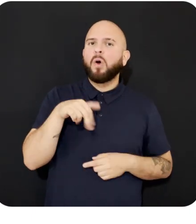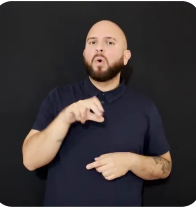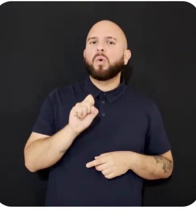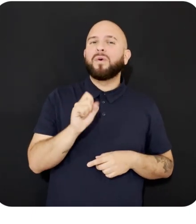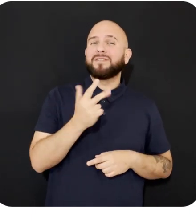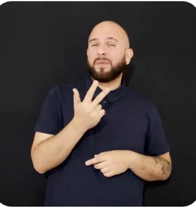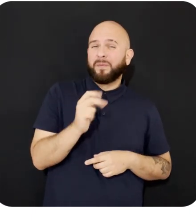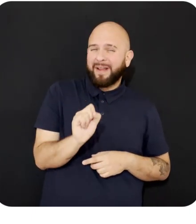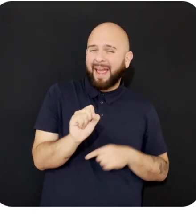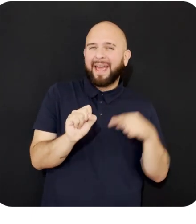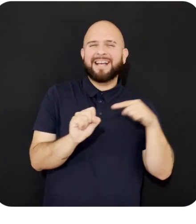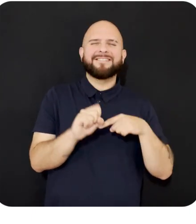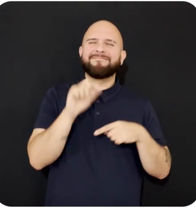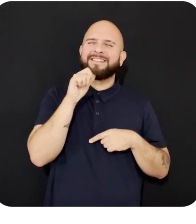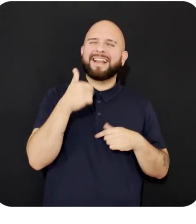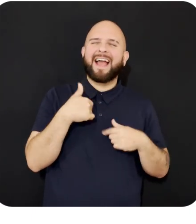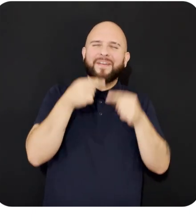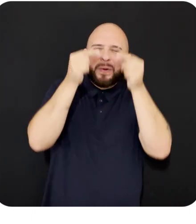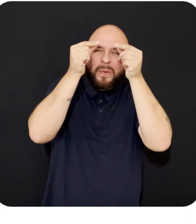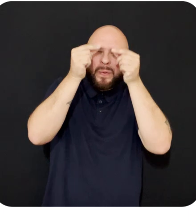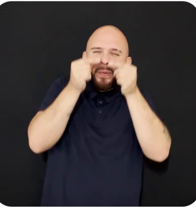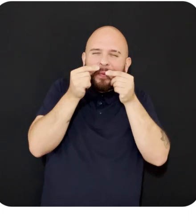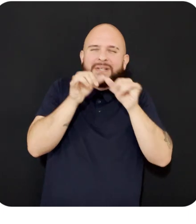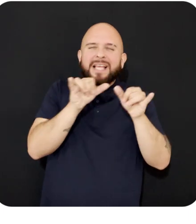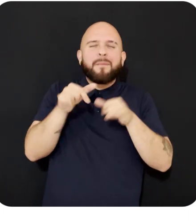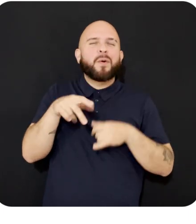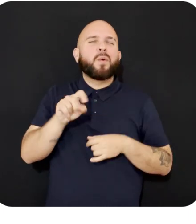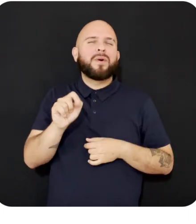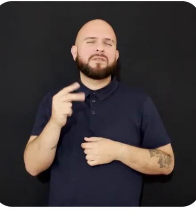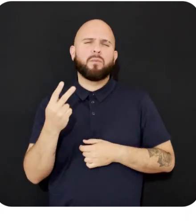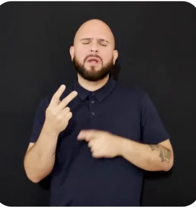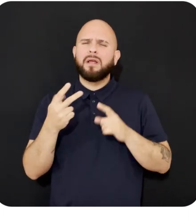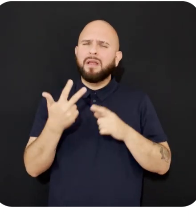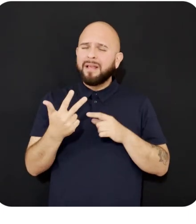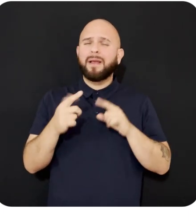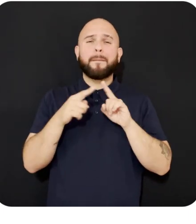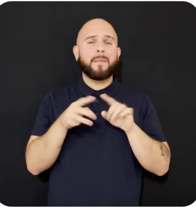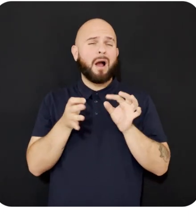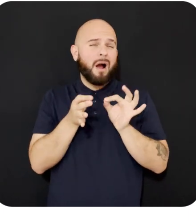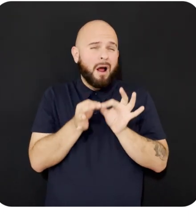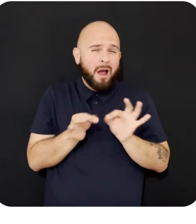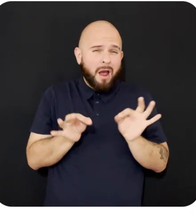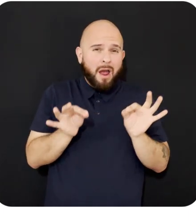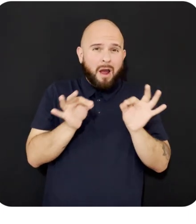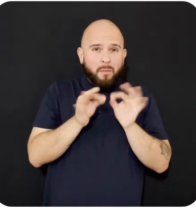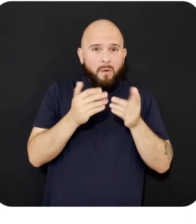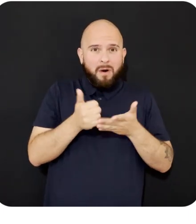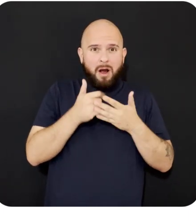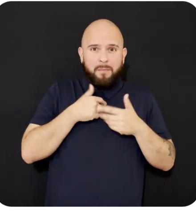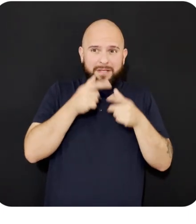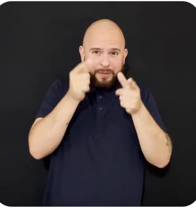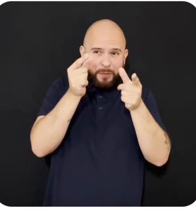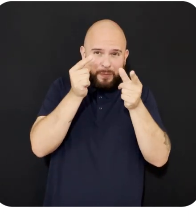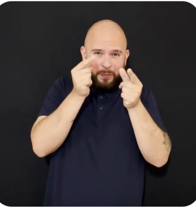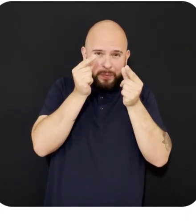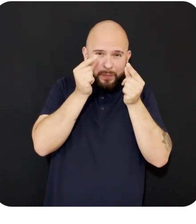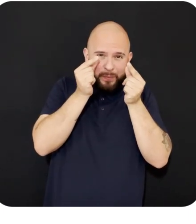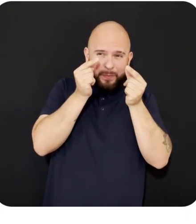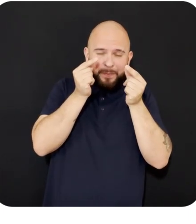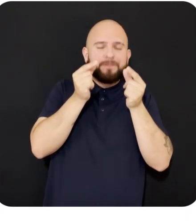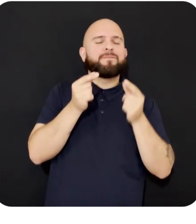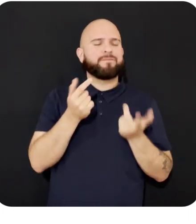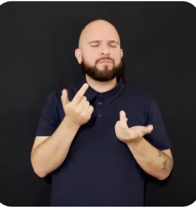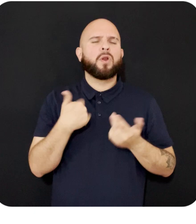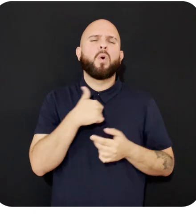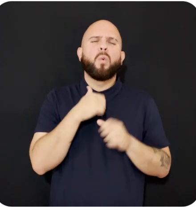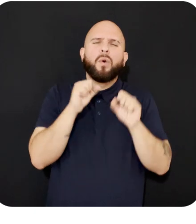Quest 3S doesn't have the pancake lenses of the Quest 3, the key element that allowed us to reduce the size of the headset so much,